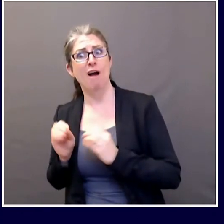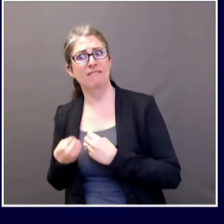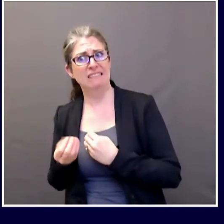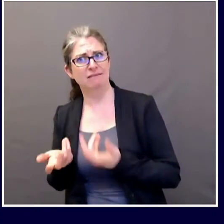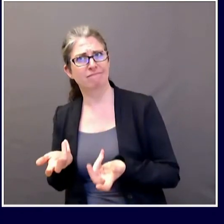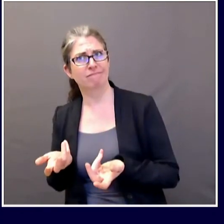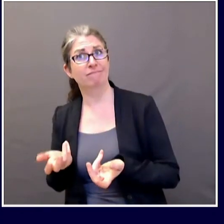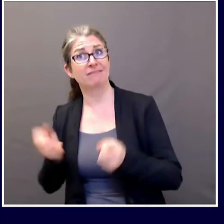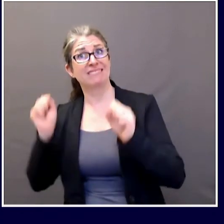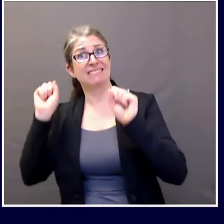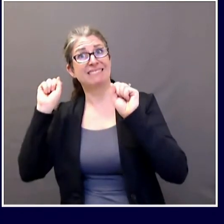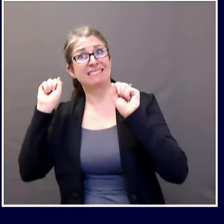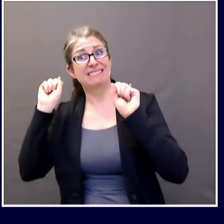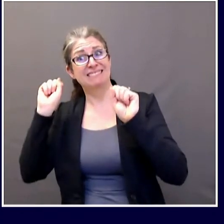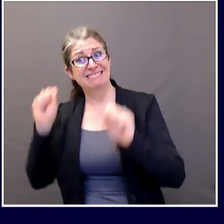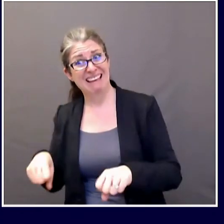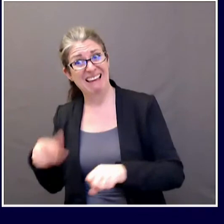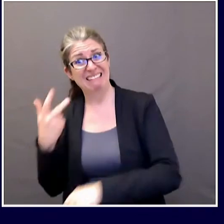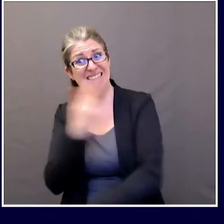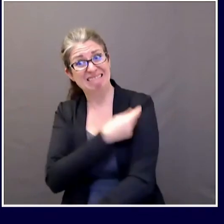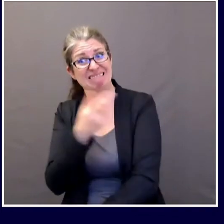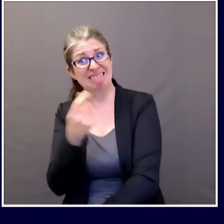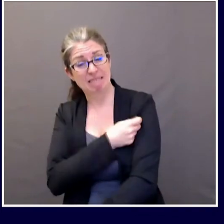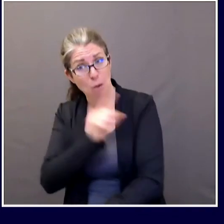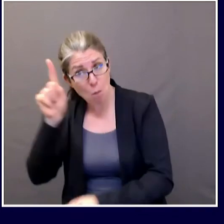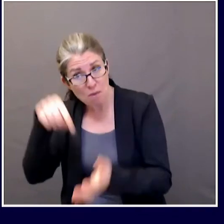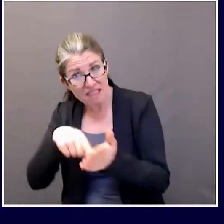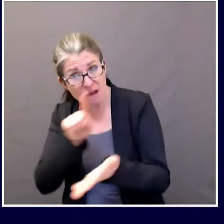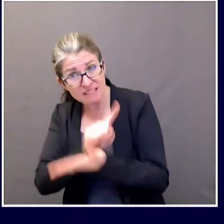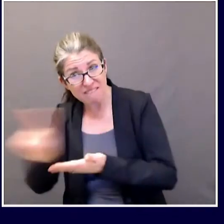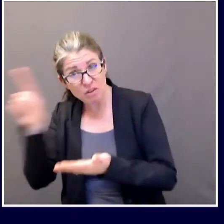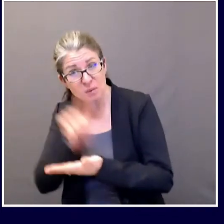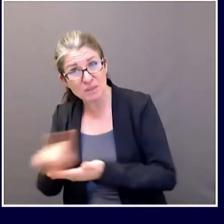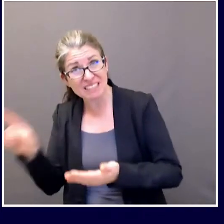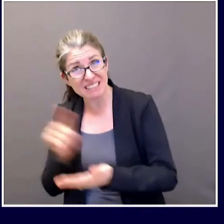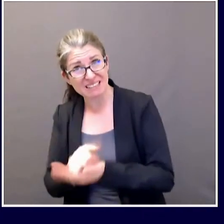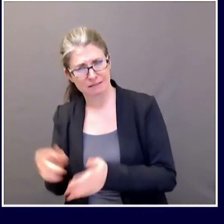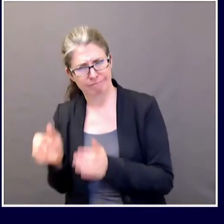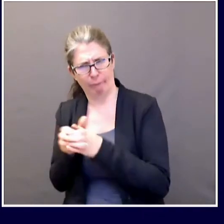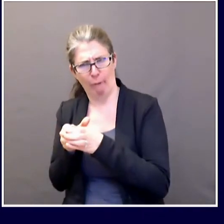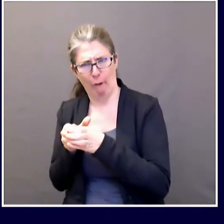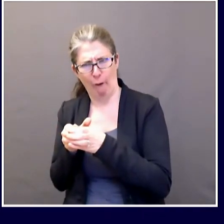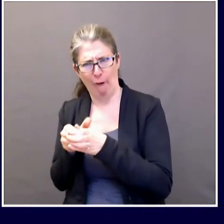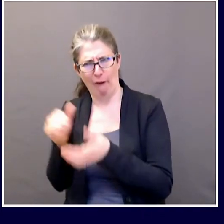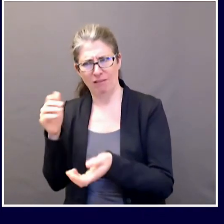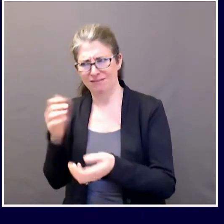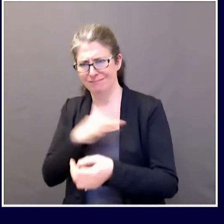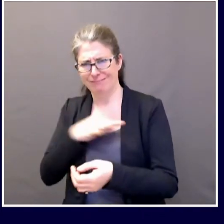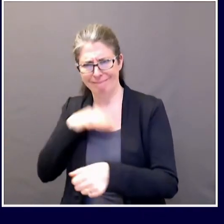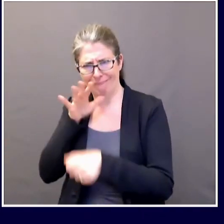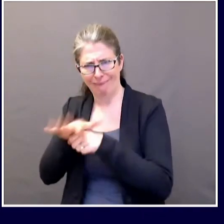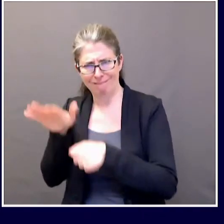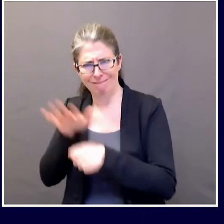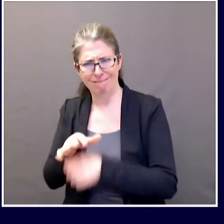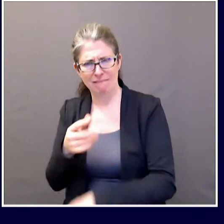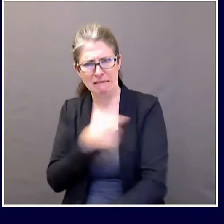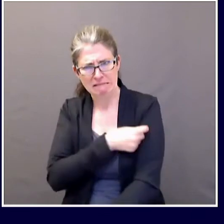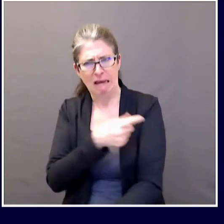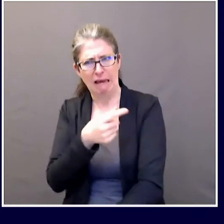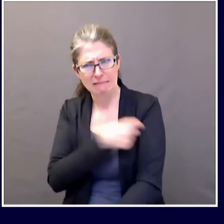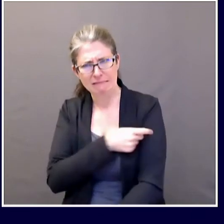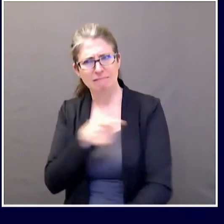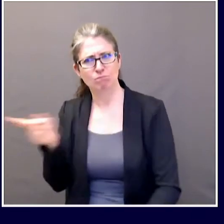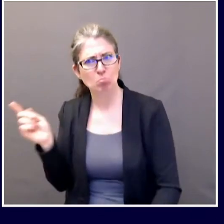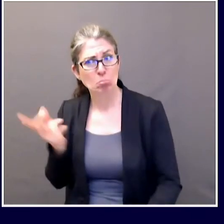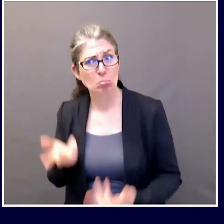even collaborating amongst these folks that they may not be able to do 1,000 per week. And they were pointing out, FQHCs, some of